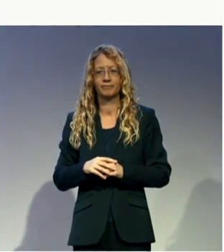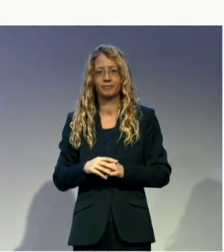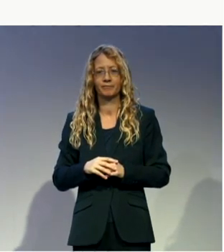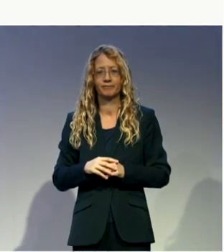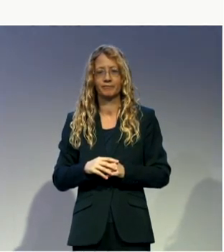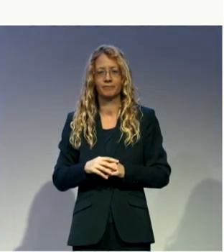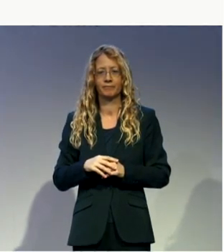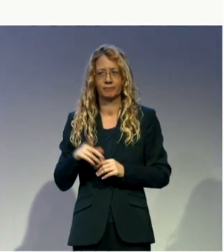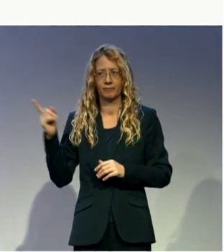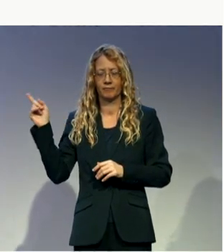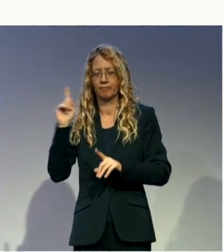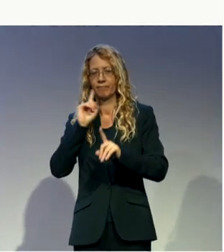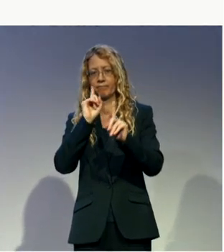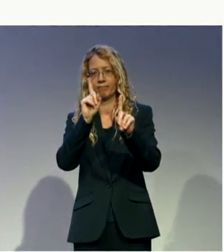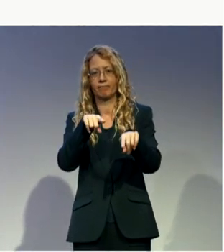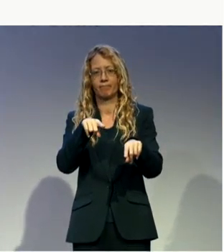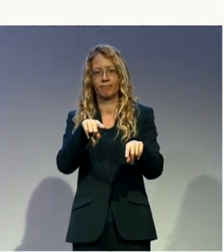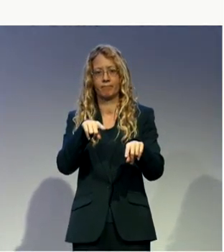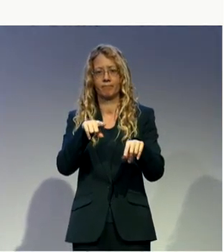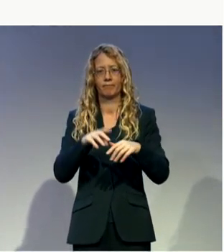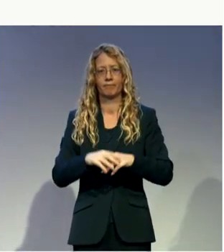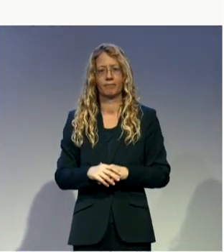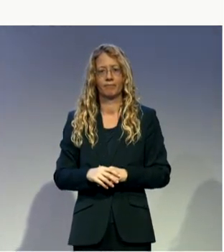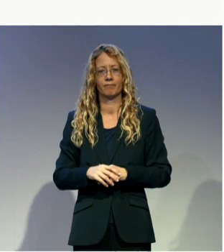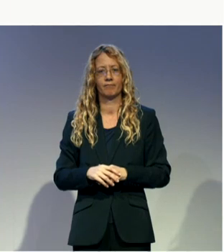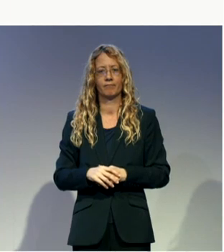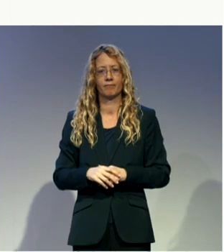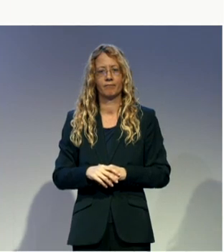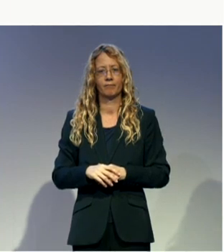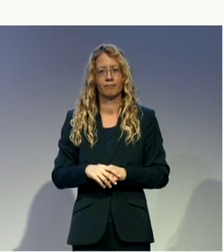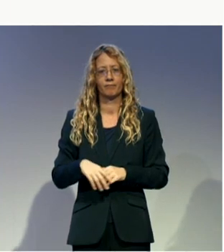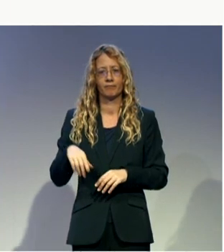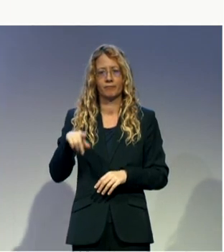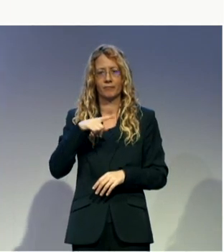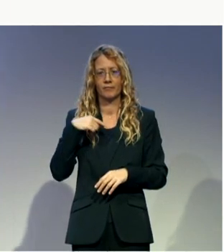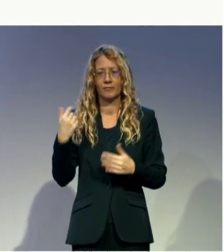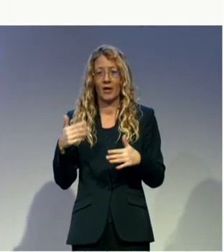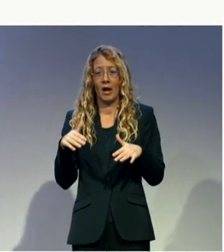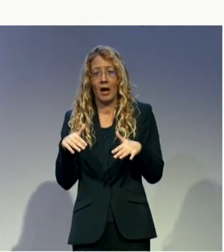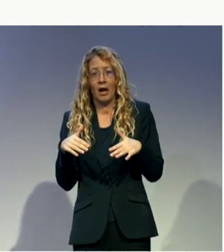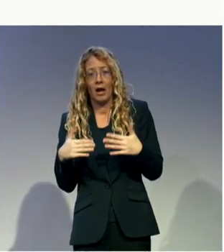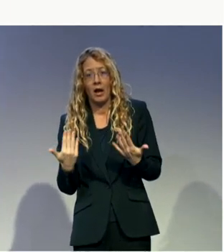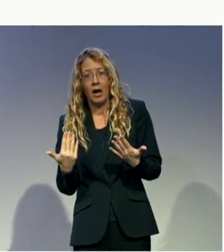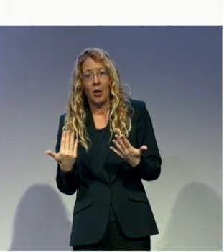The development of our method was financed by the inheritance fund that is